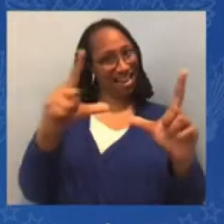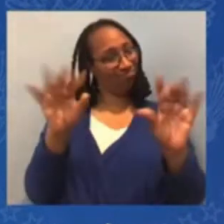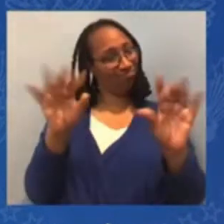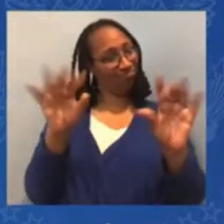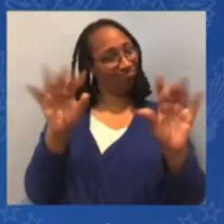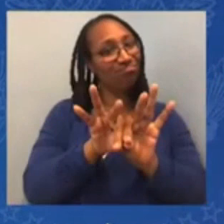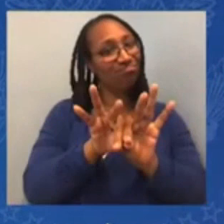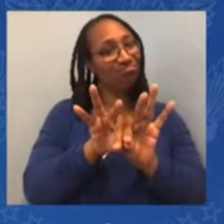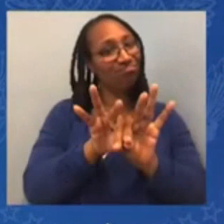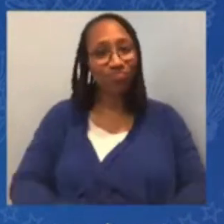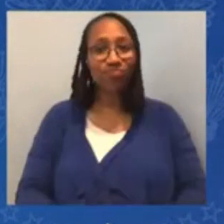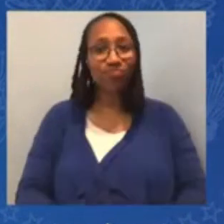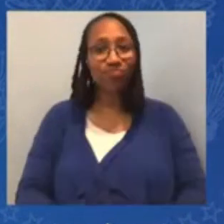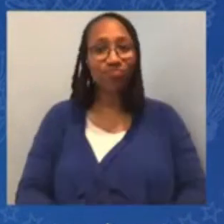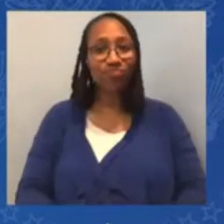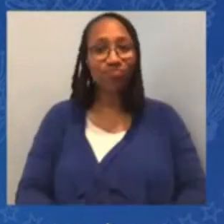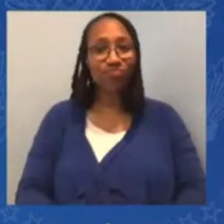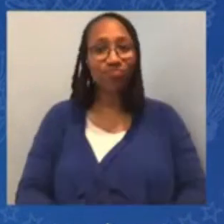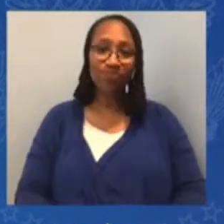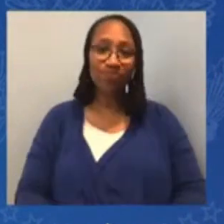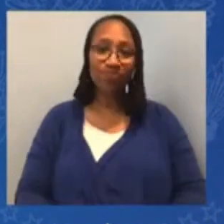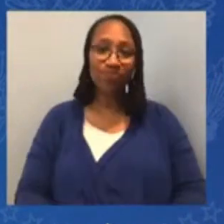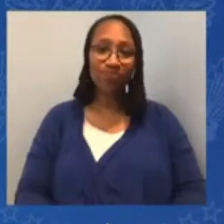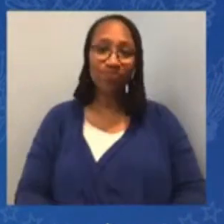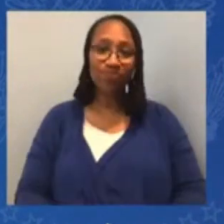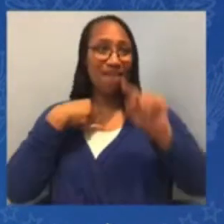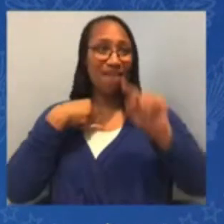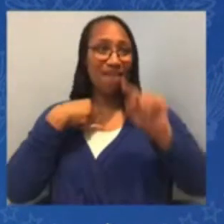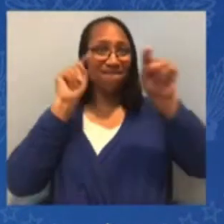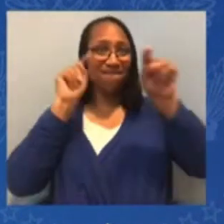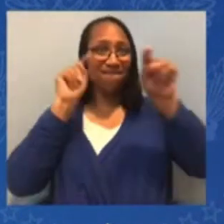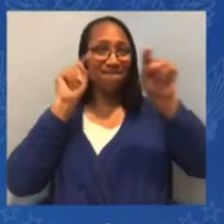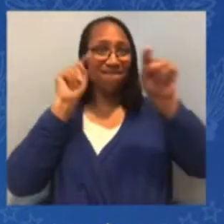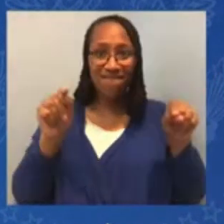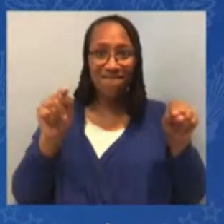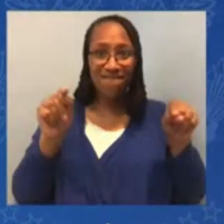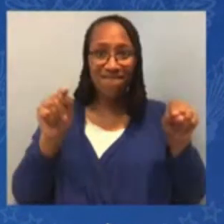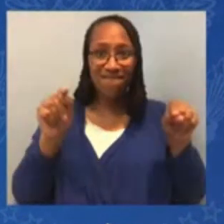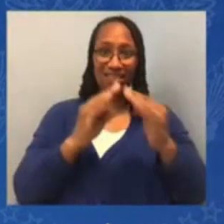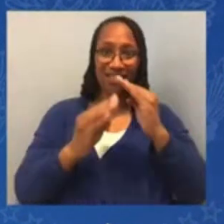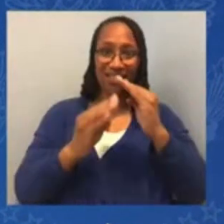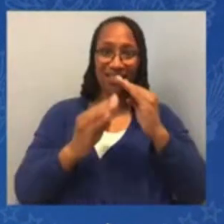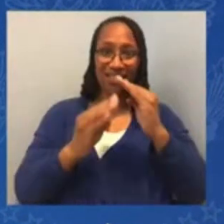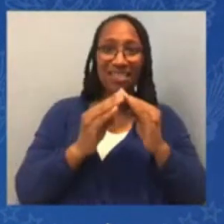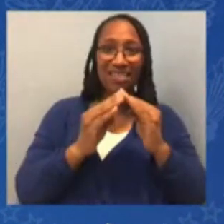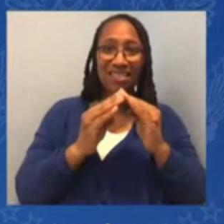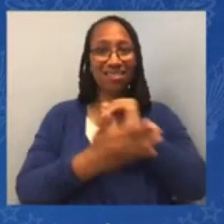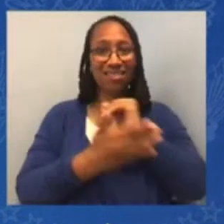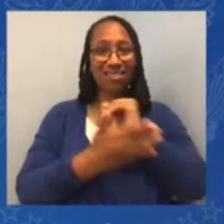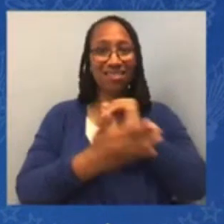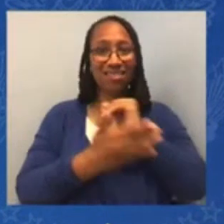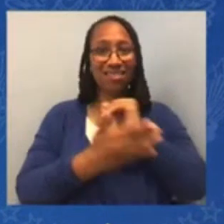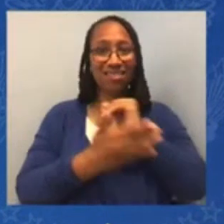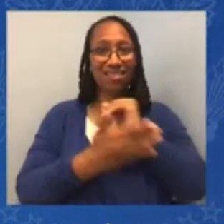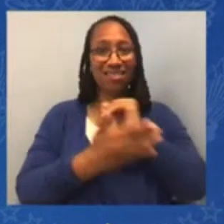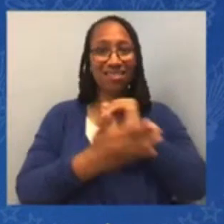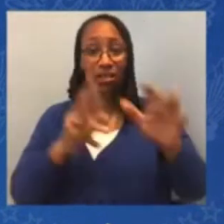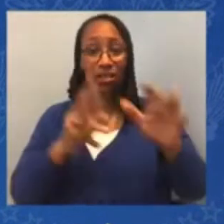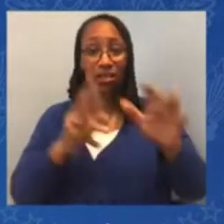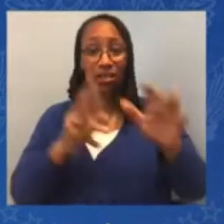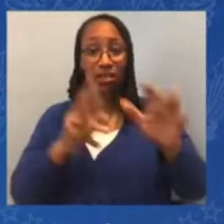like up here, you'd see a truck pull up, pull to the curb and selling weapons, selling